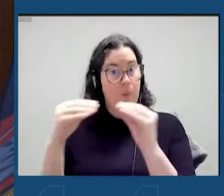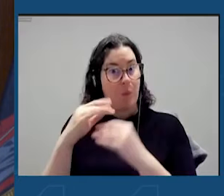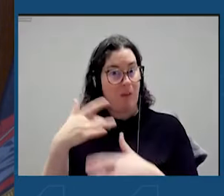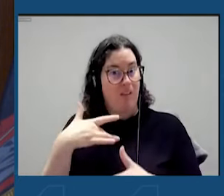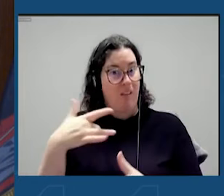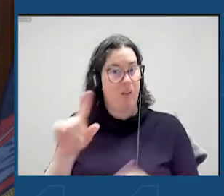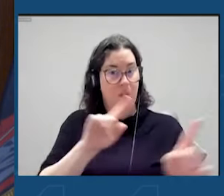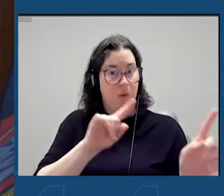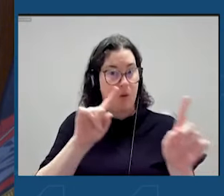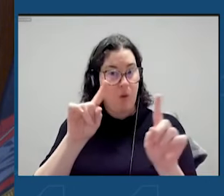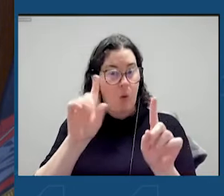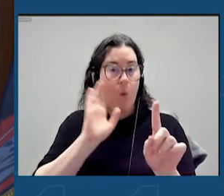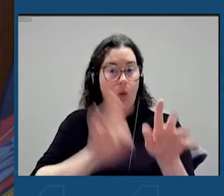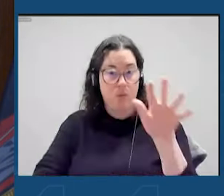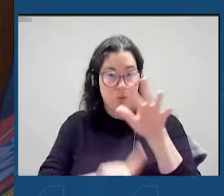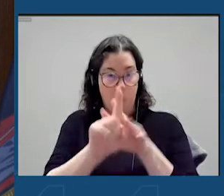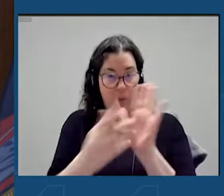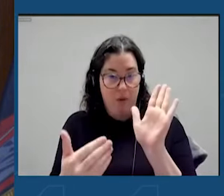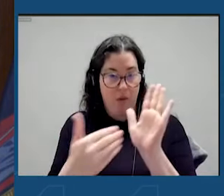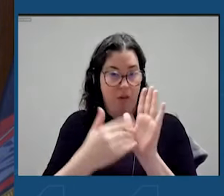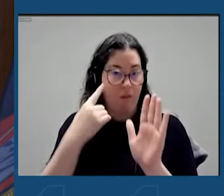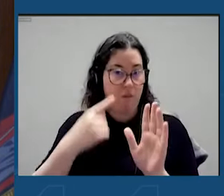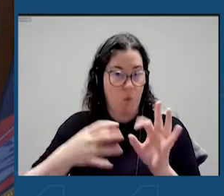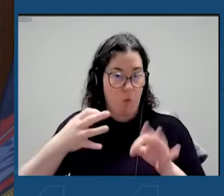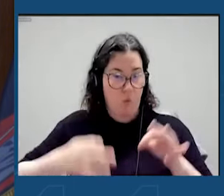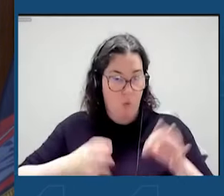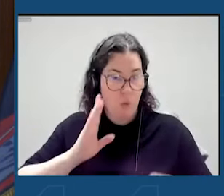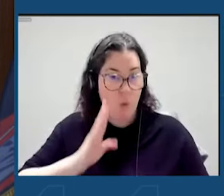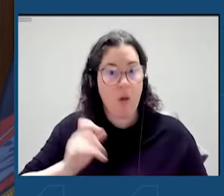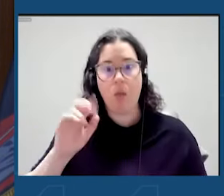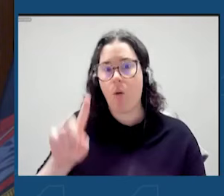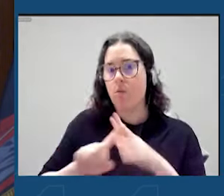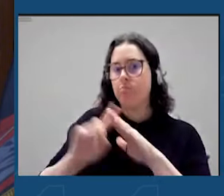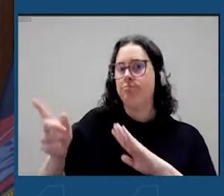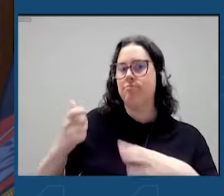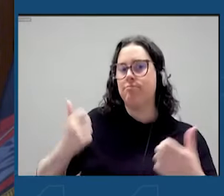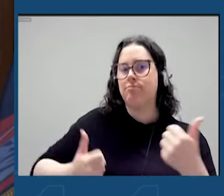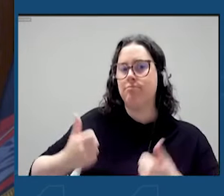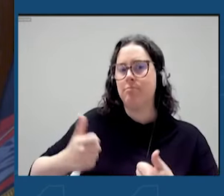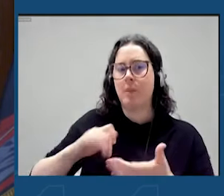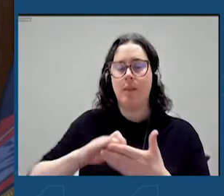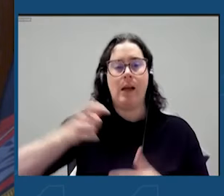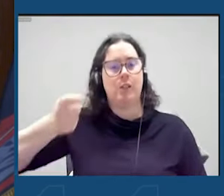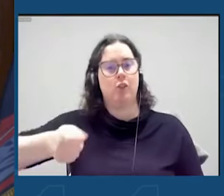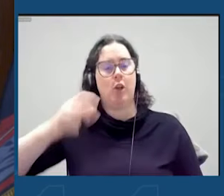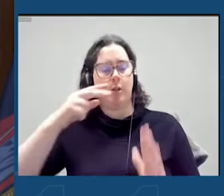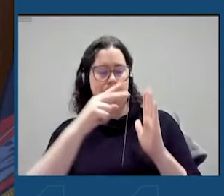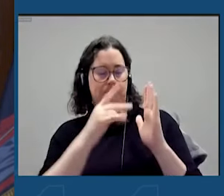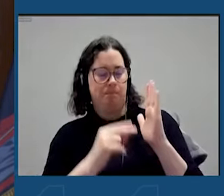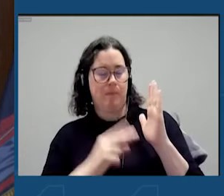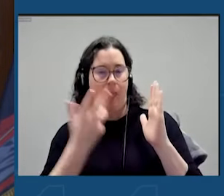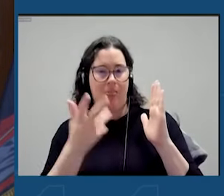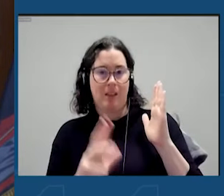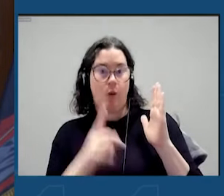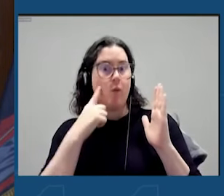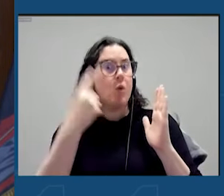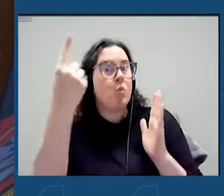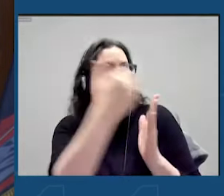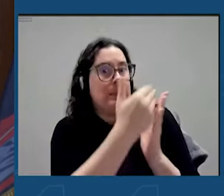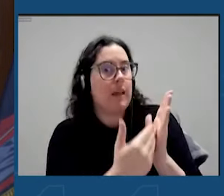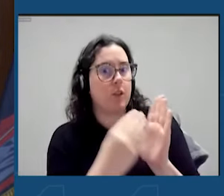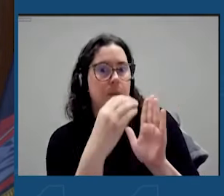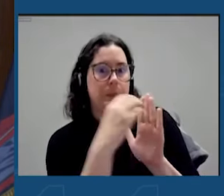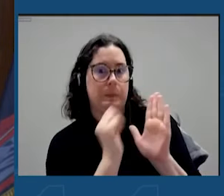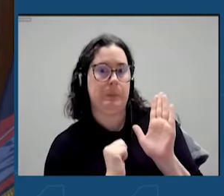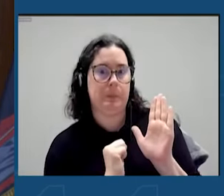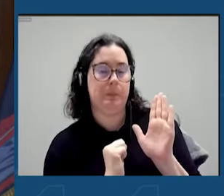for the next court appearance. So that's all their judge is supposed to look at in that one section. This contradicts